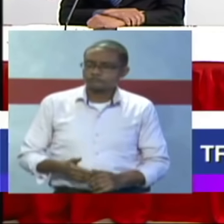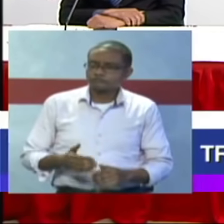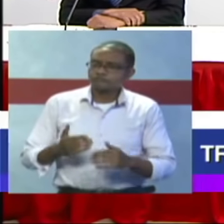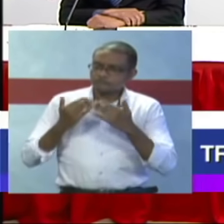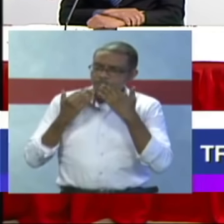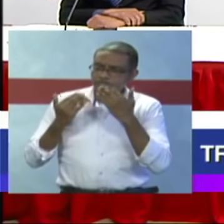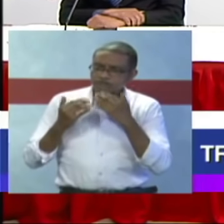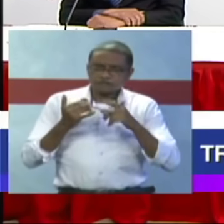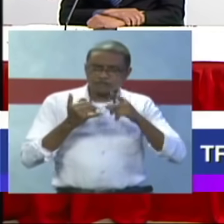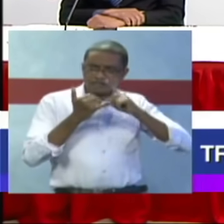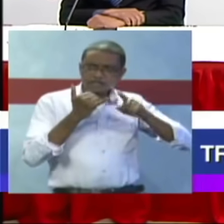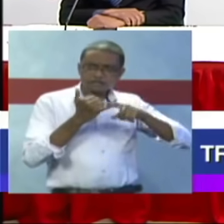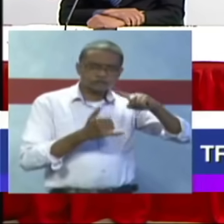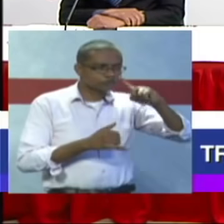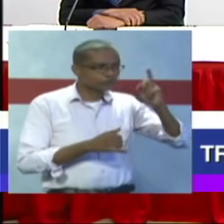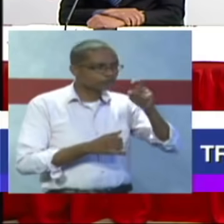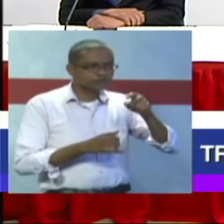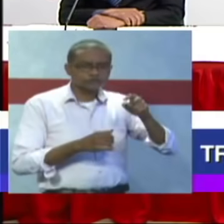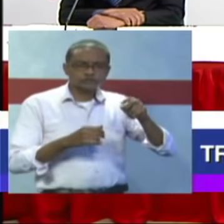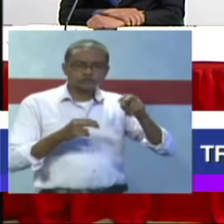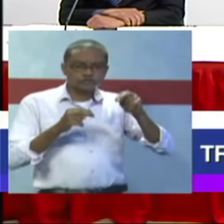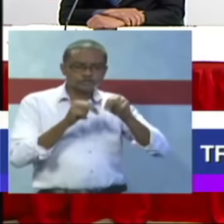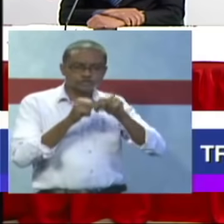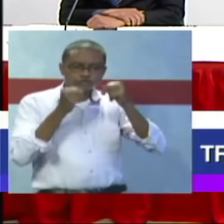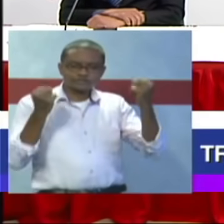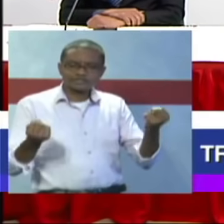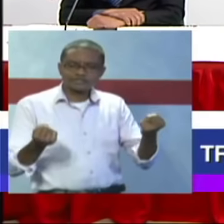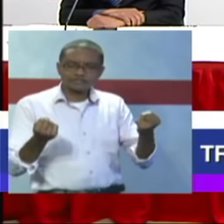Newsday. Newsday, we are ready for your 2 questions.